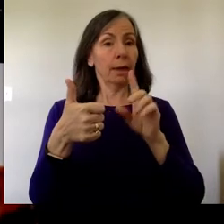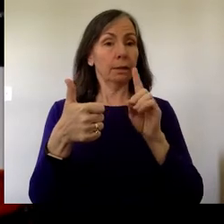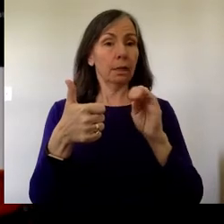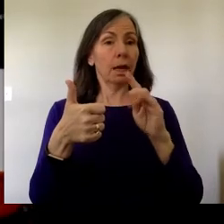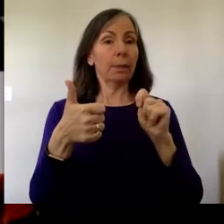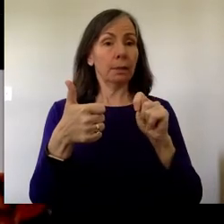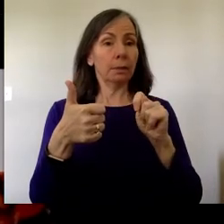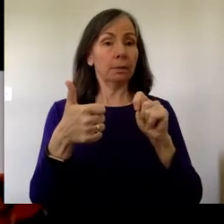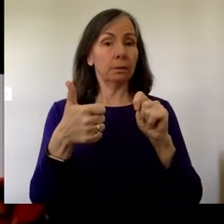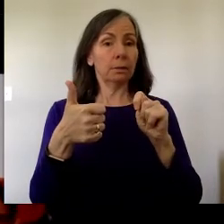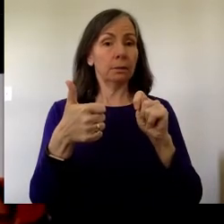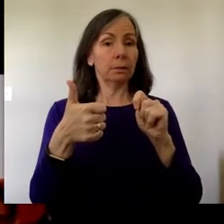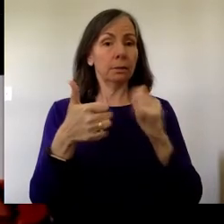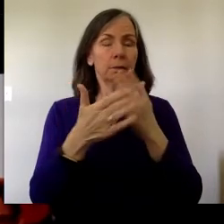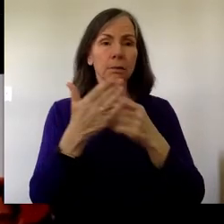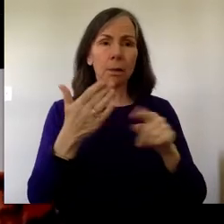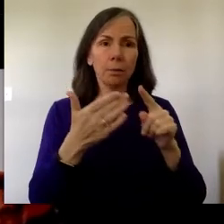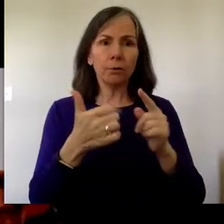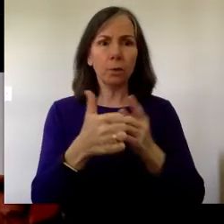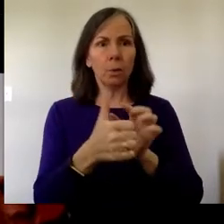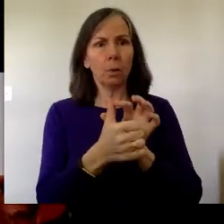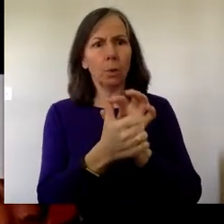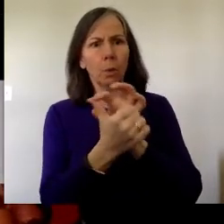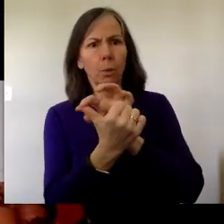it really hooks. It makes a big